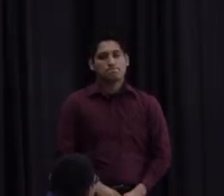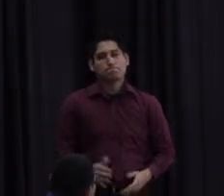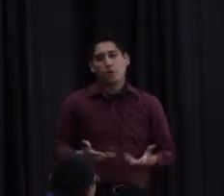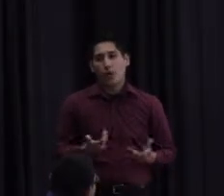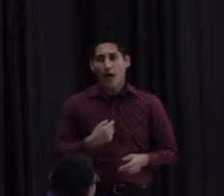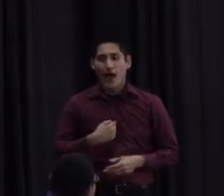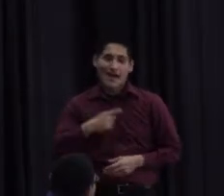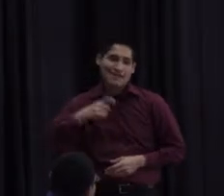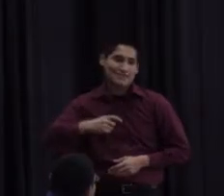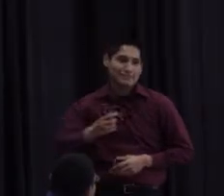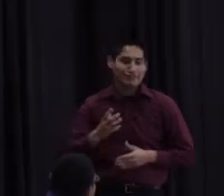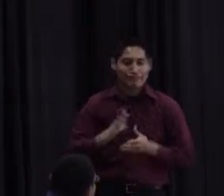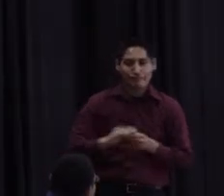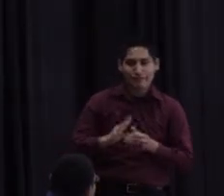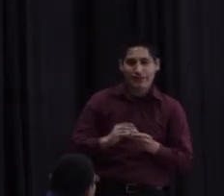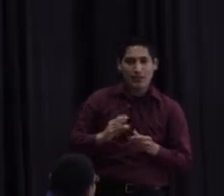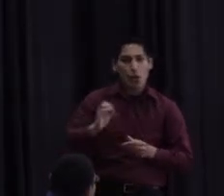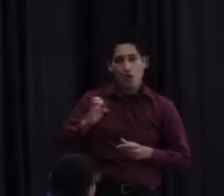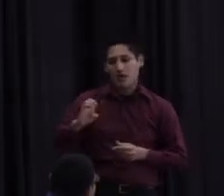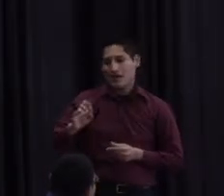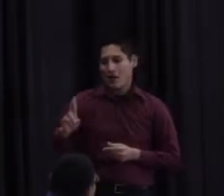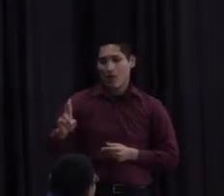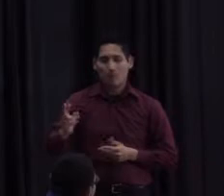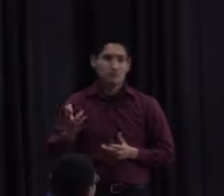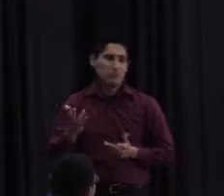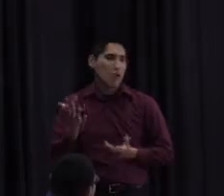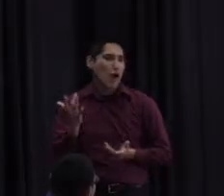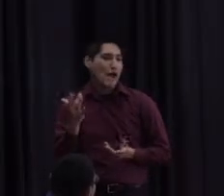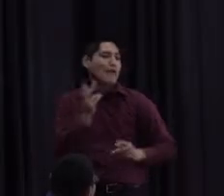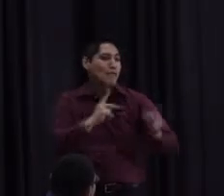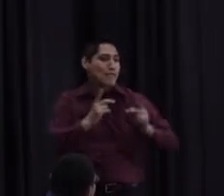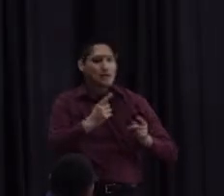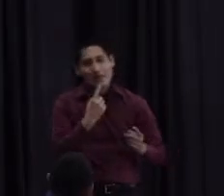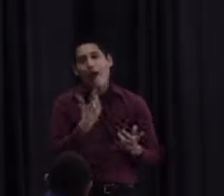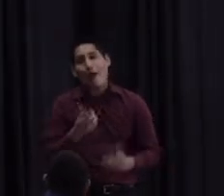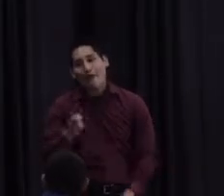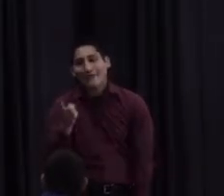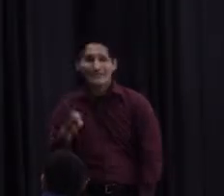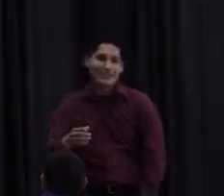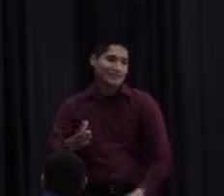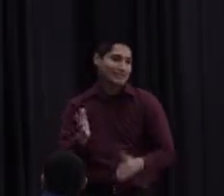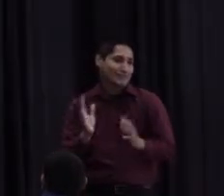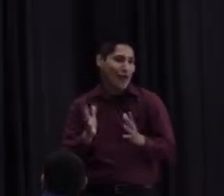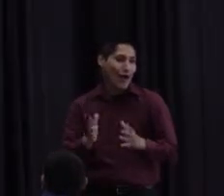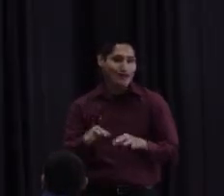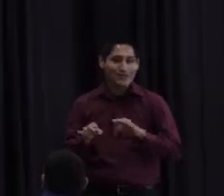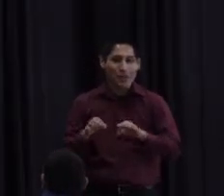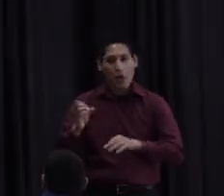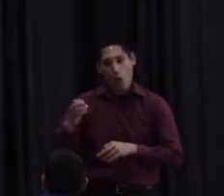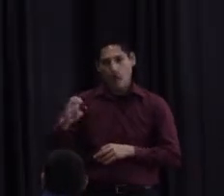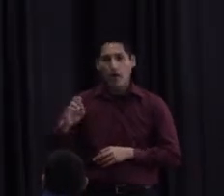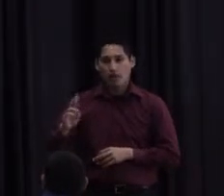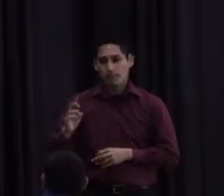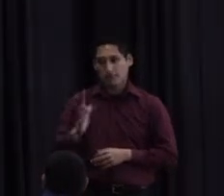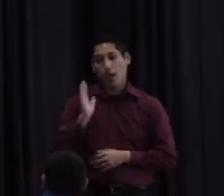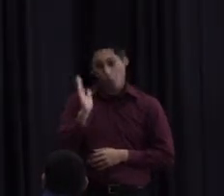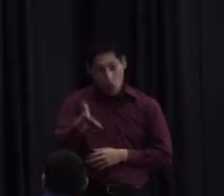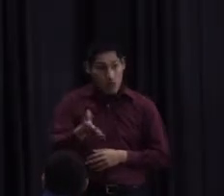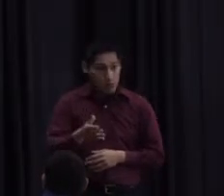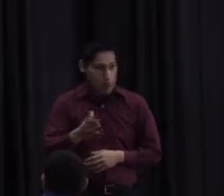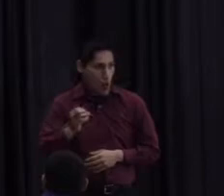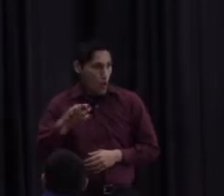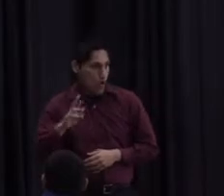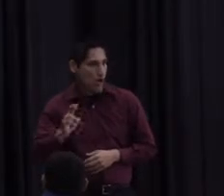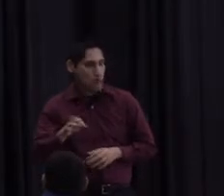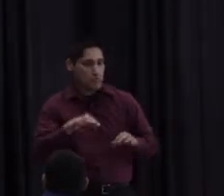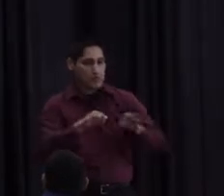I need to talk about OER because people say, he's going to talk about OER. So I'm going to talk about OER, but I'm not going to give the